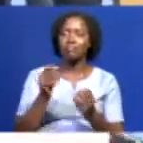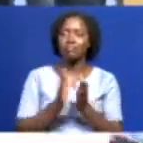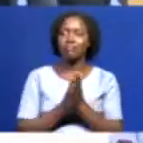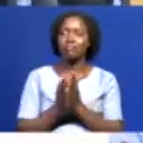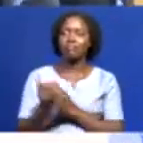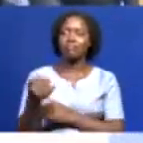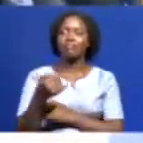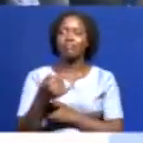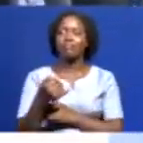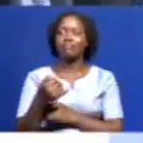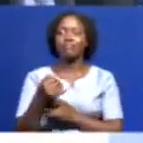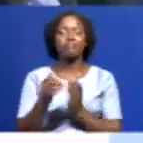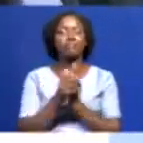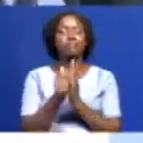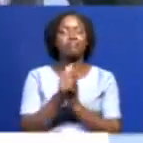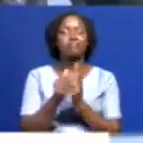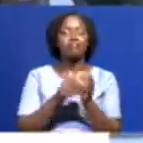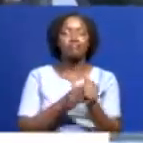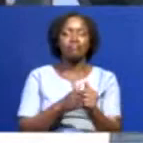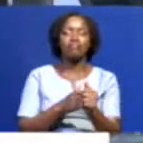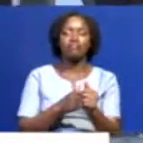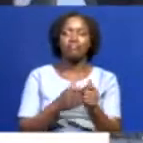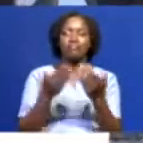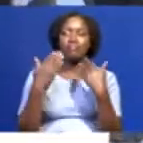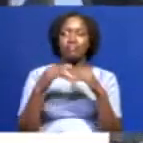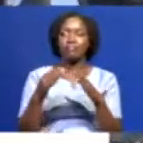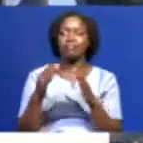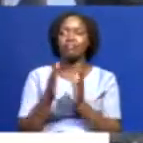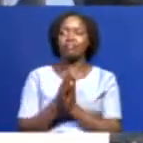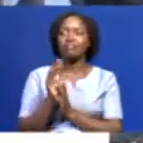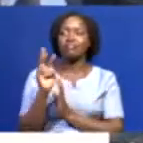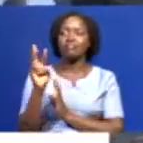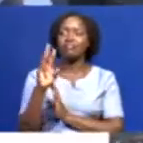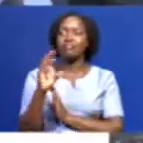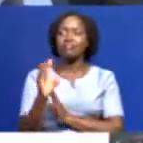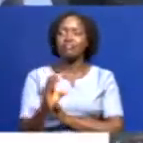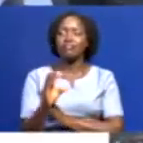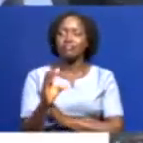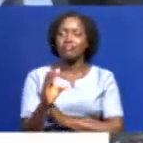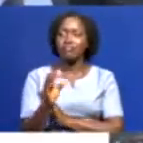map with his prowess that led him to a podium finish in the WRC2 category.